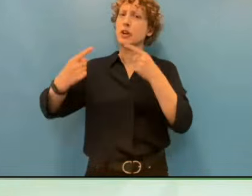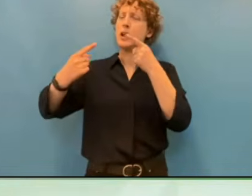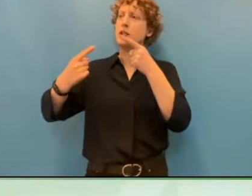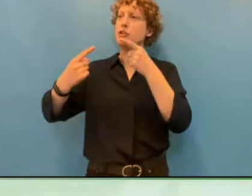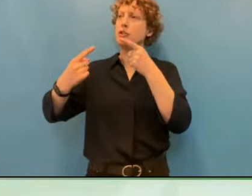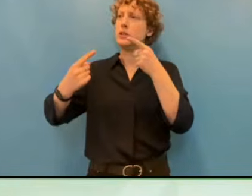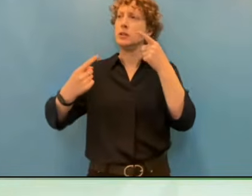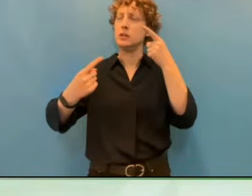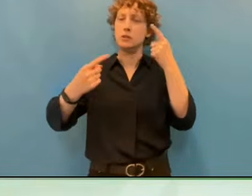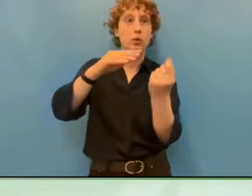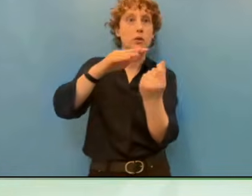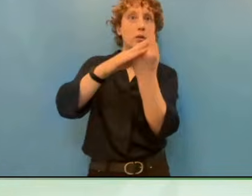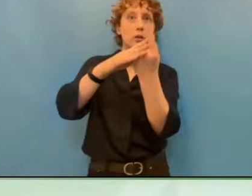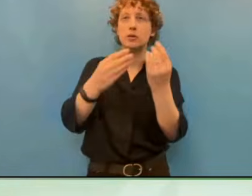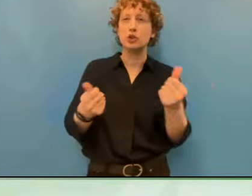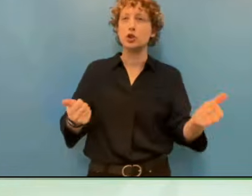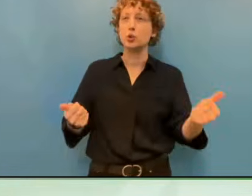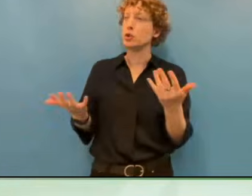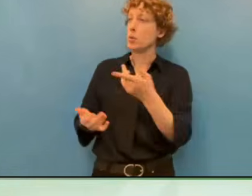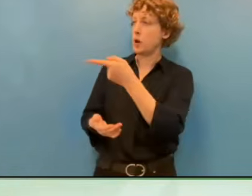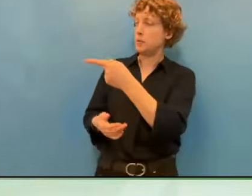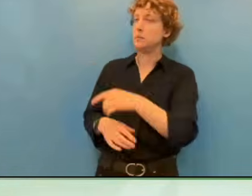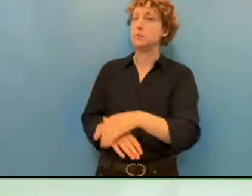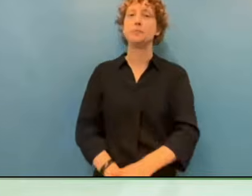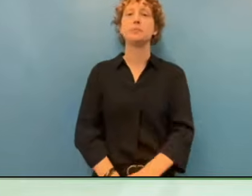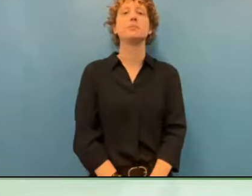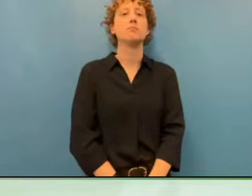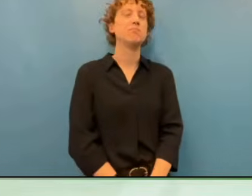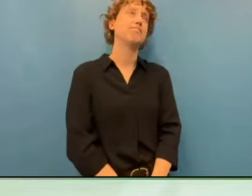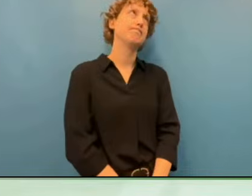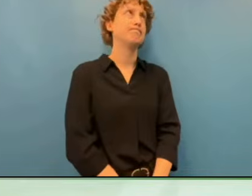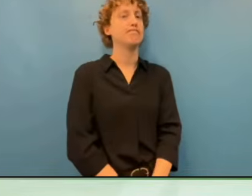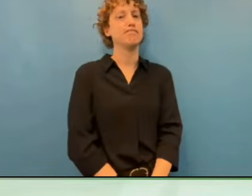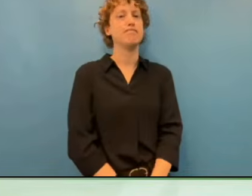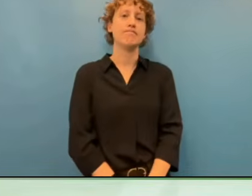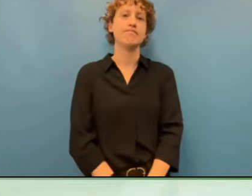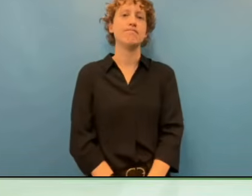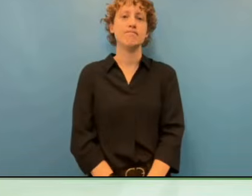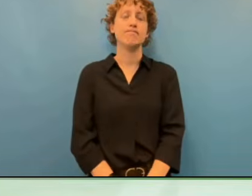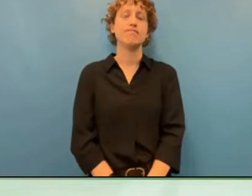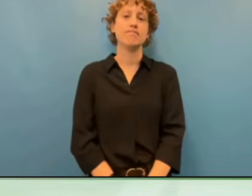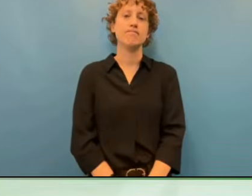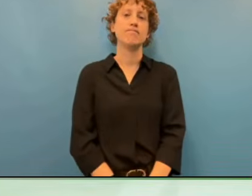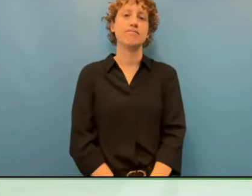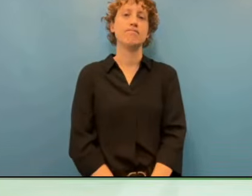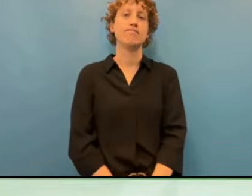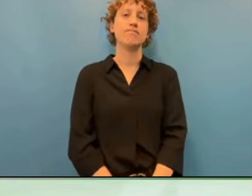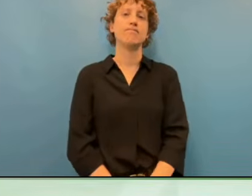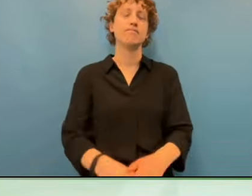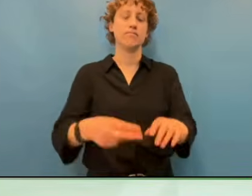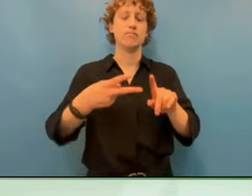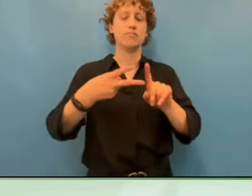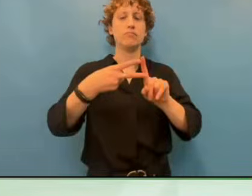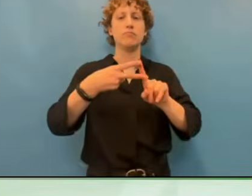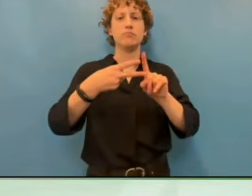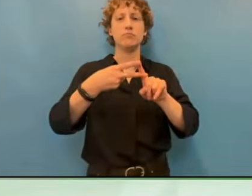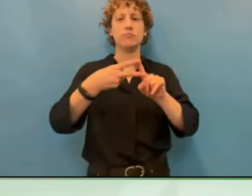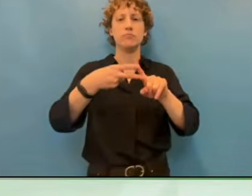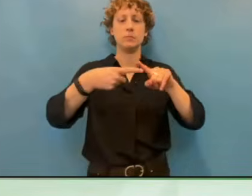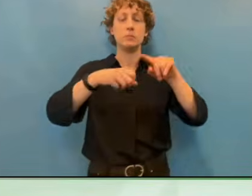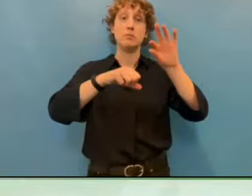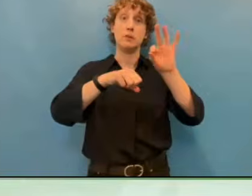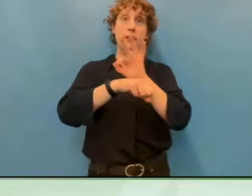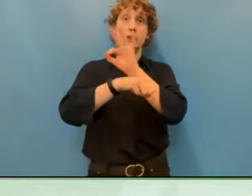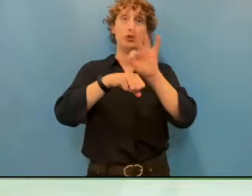for? Well, let me answer twofold. The one thing is about the functions or the features. What we saw is that there